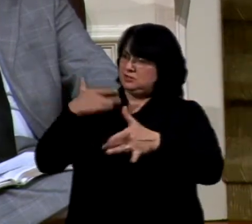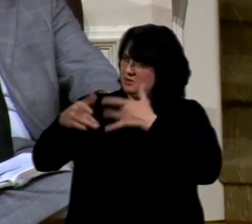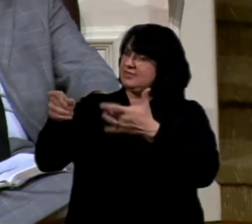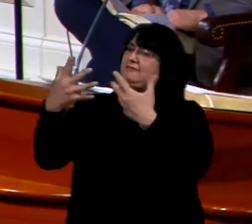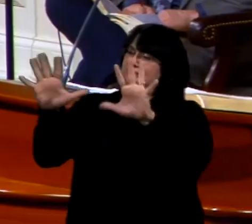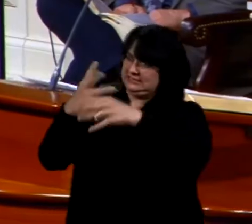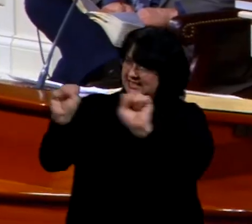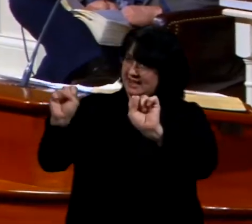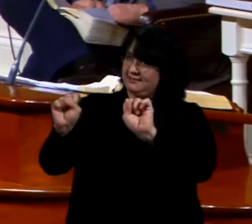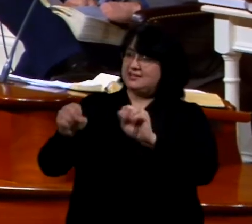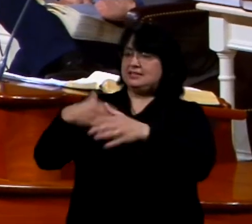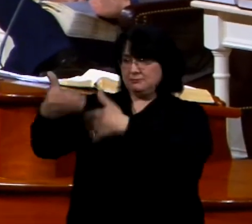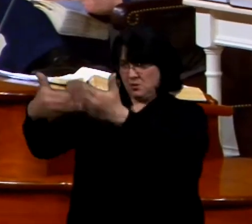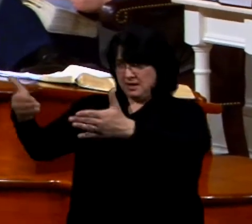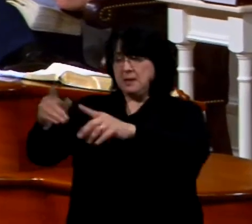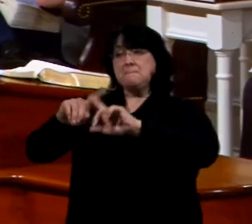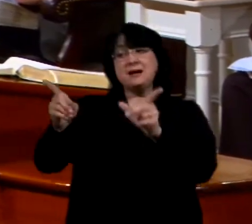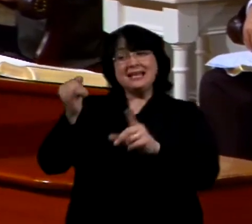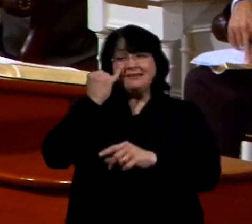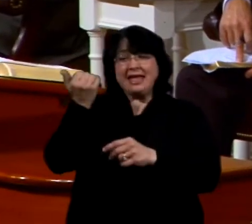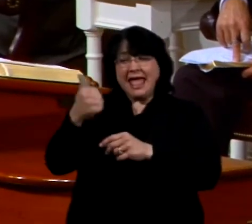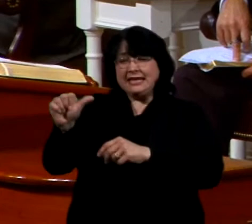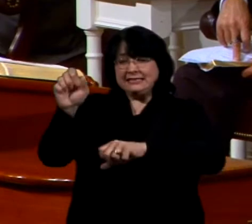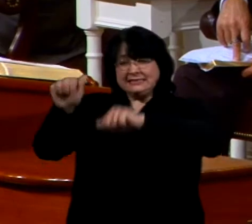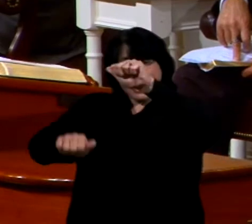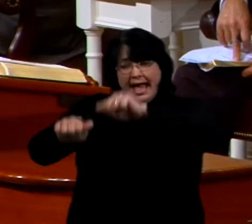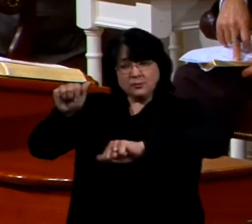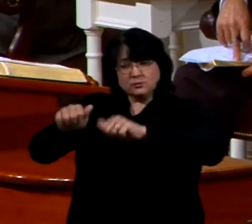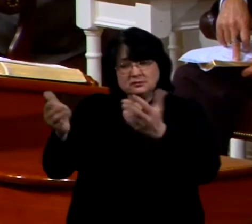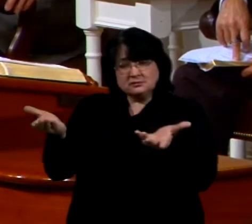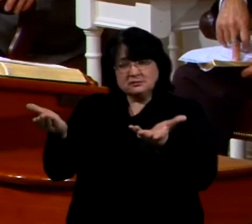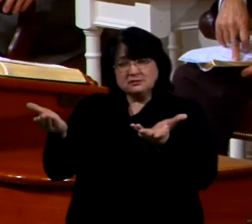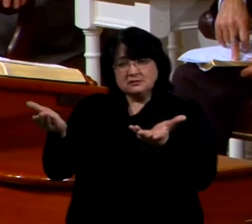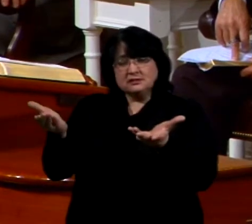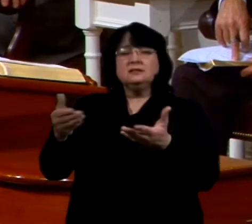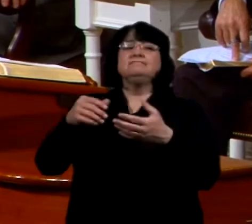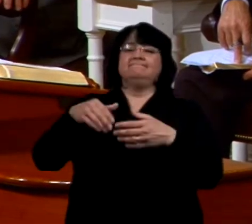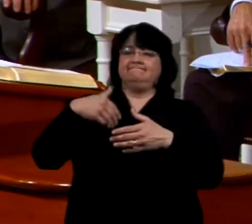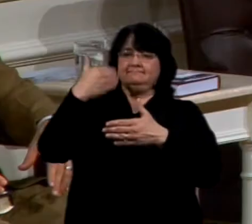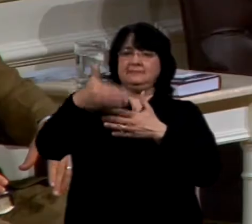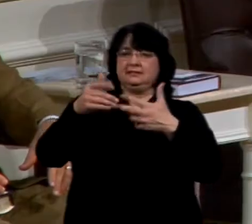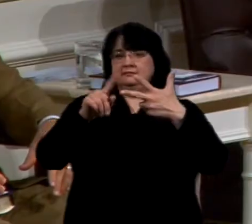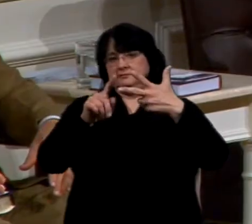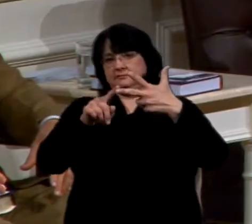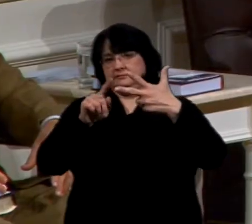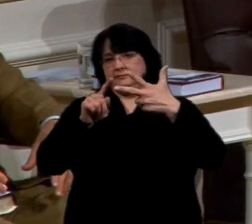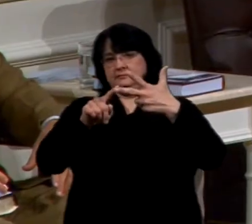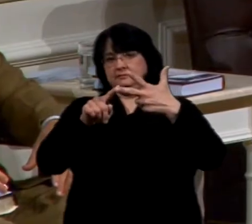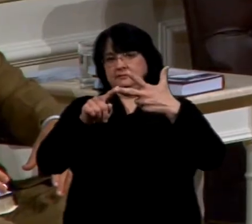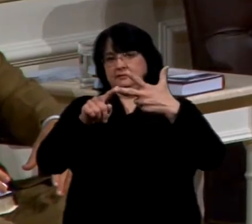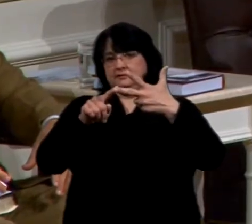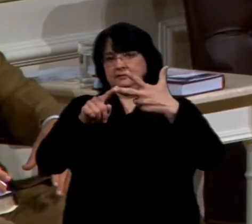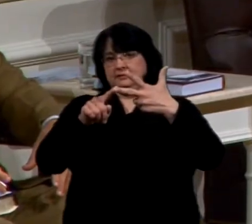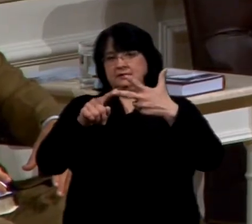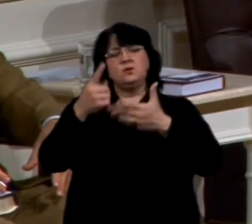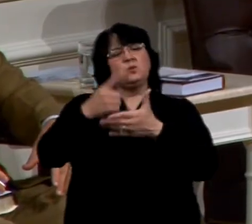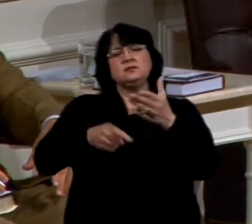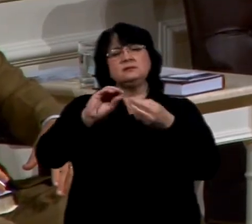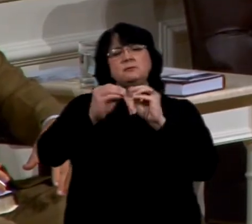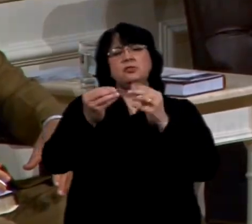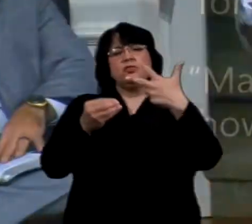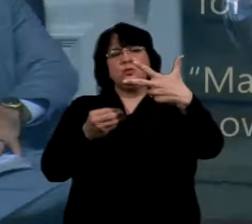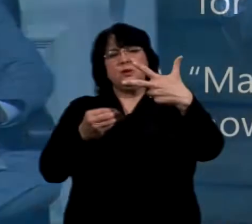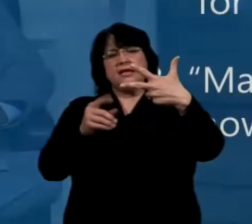move on. But if there's any doubt, go to step number three. What is step number